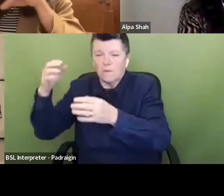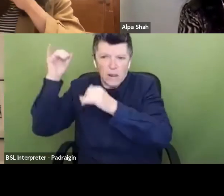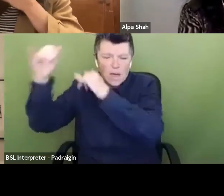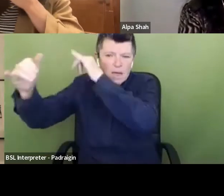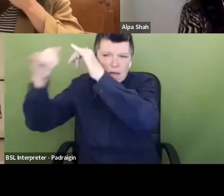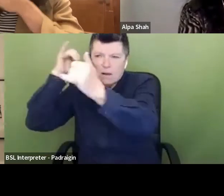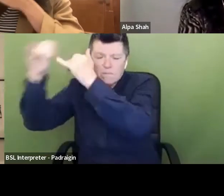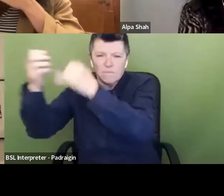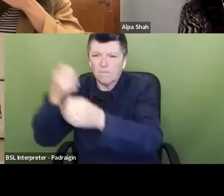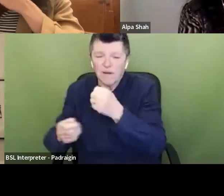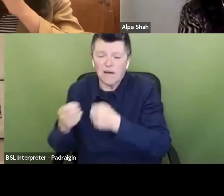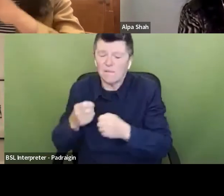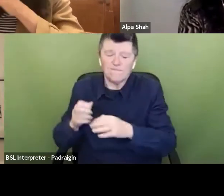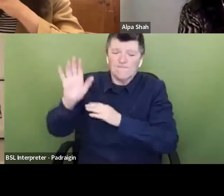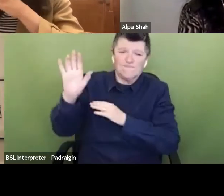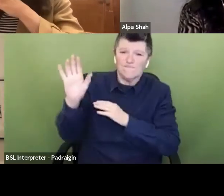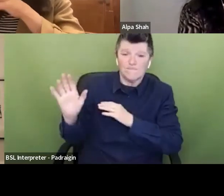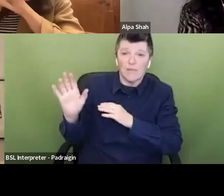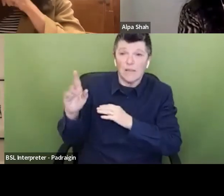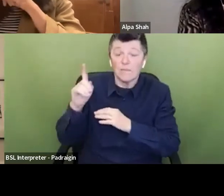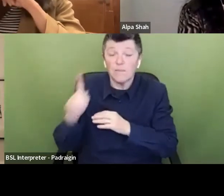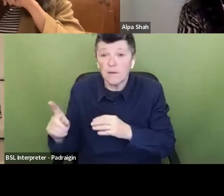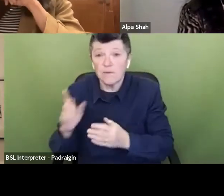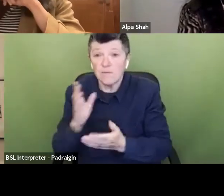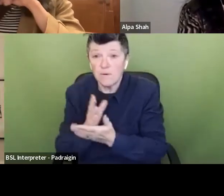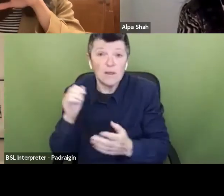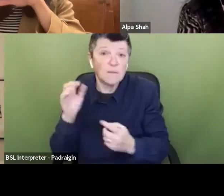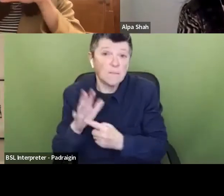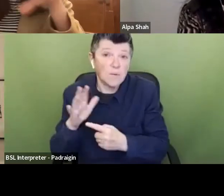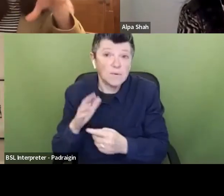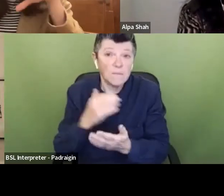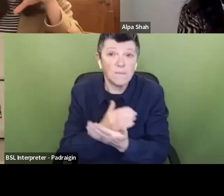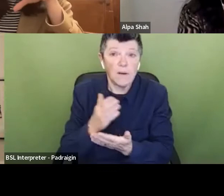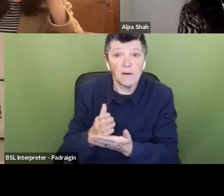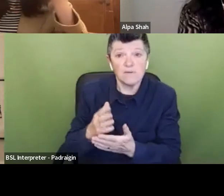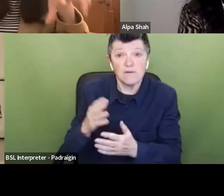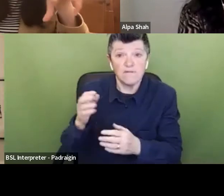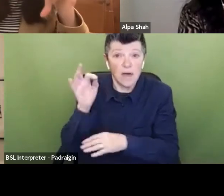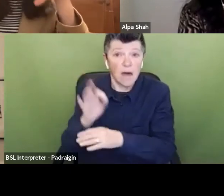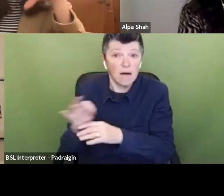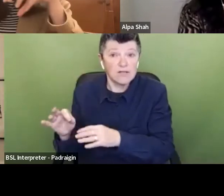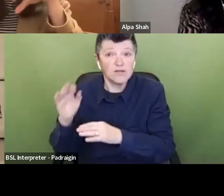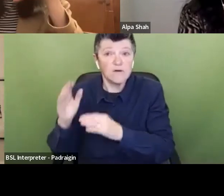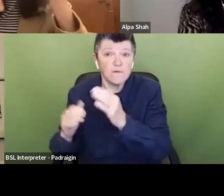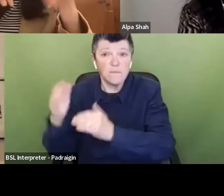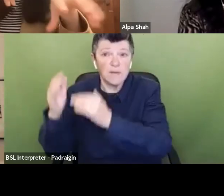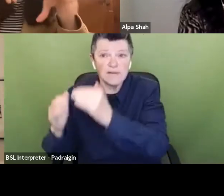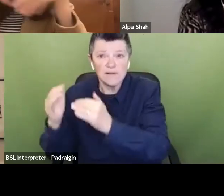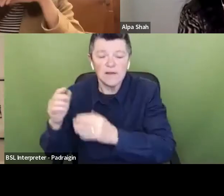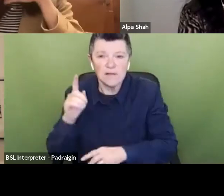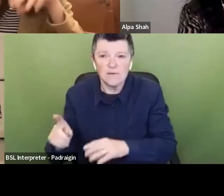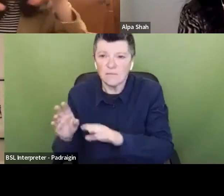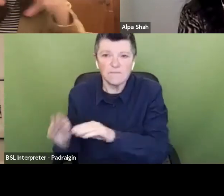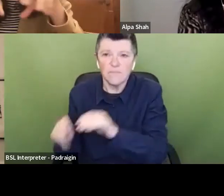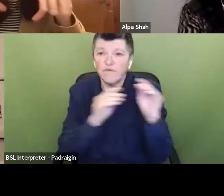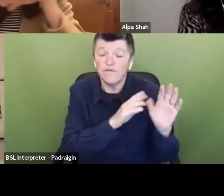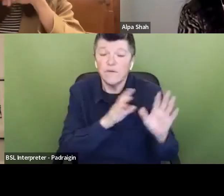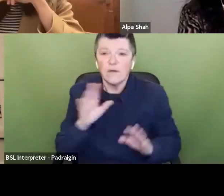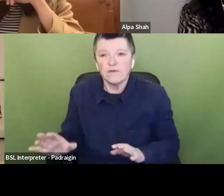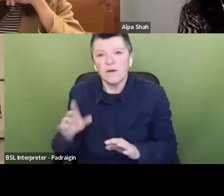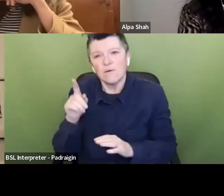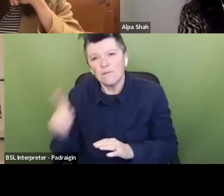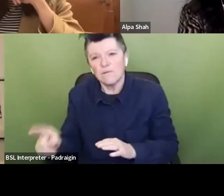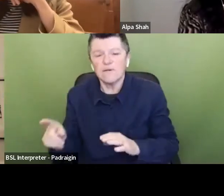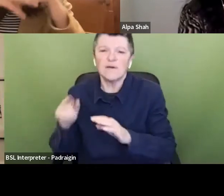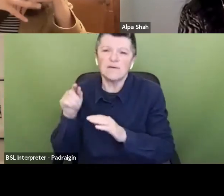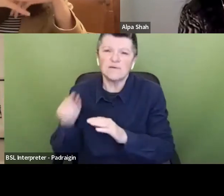of course, this is a very significant historical aspect of this particular architecture. So just this whole idea of kind of care, architecture, heritage, emptiness, and how they